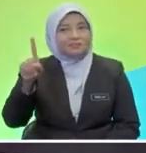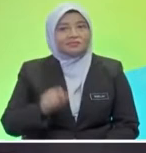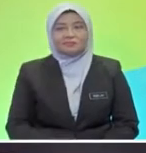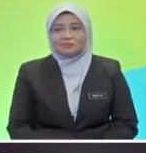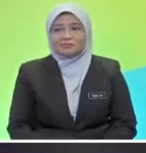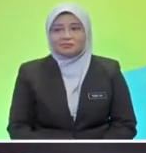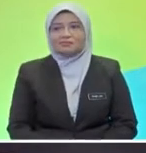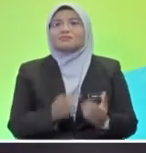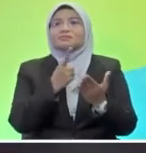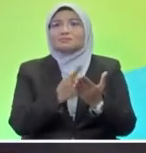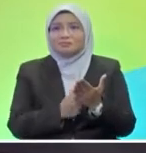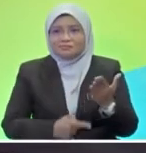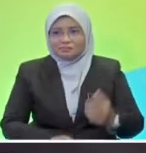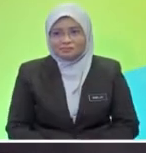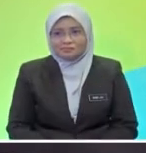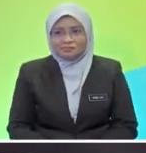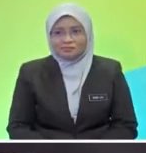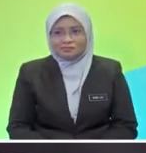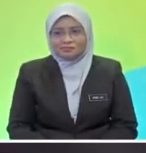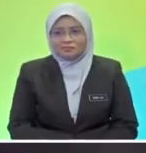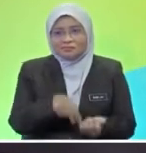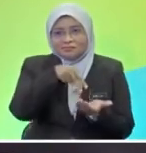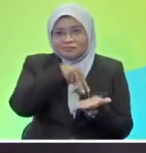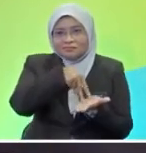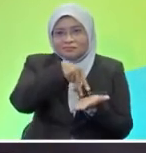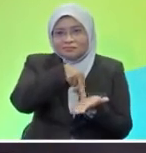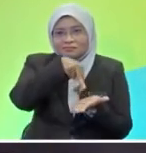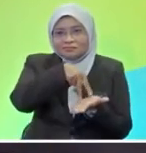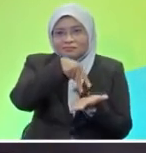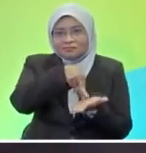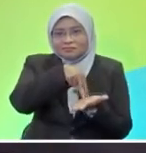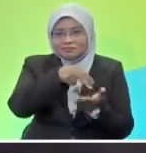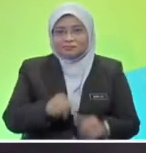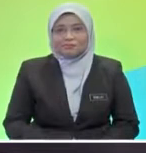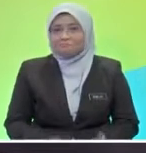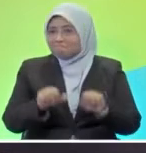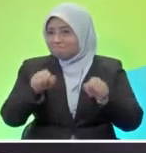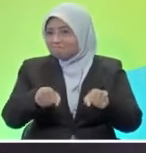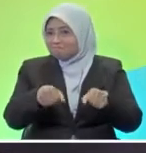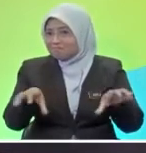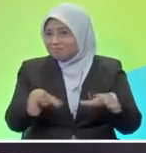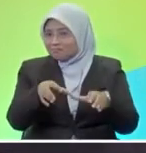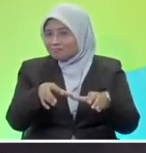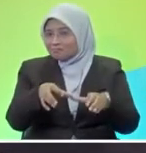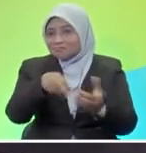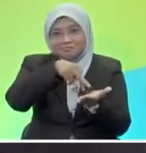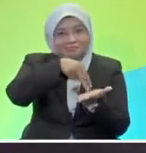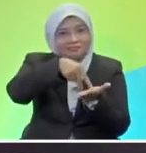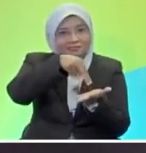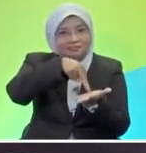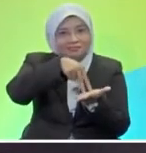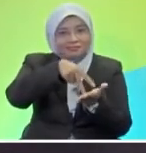Okay. What is that, Shafika? This is tiptoeing. Very good. Can you tiptoe, Shafika? I think I